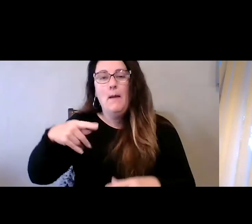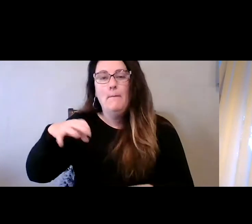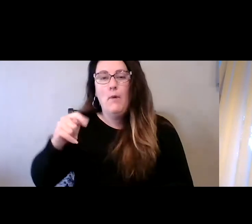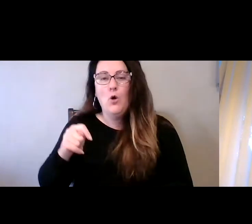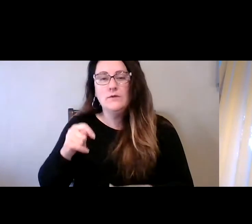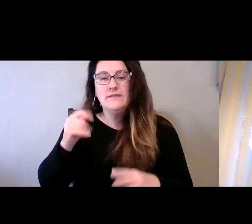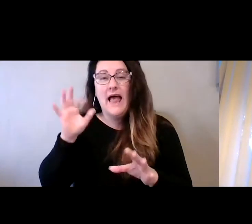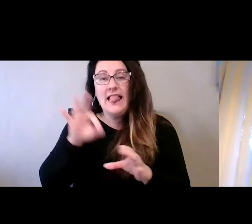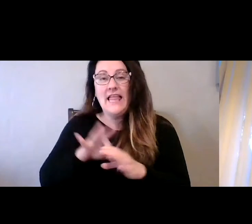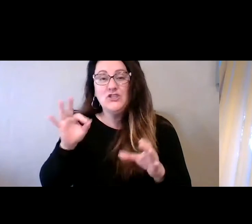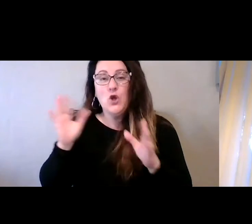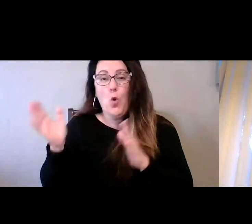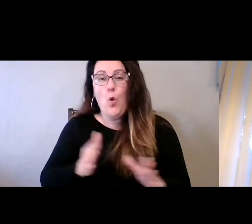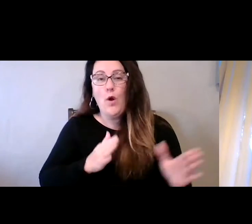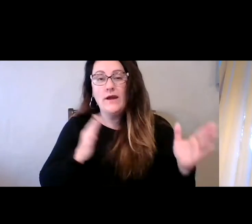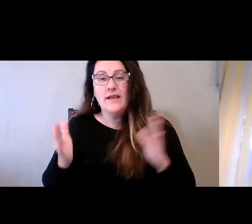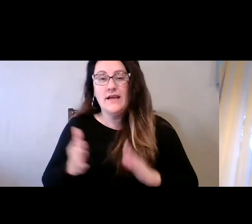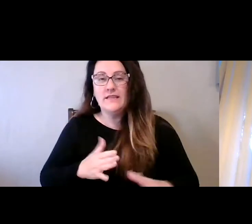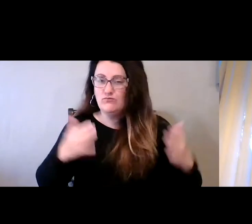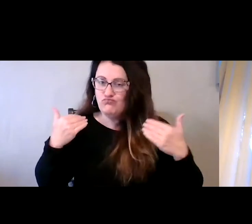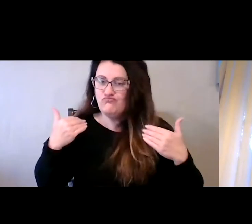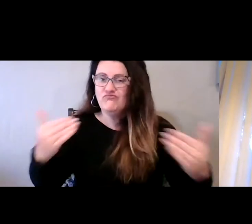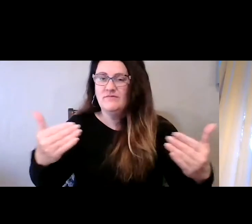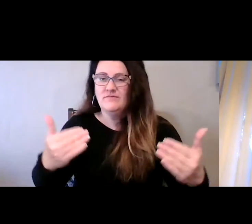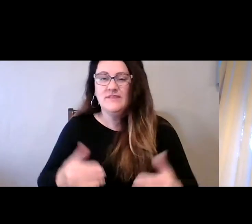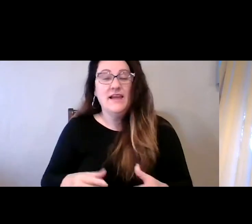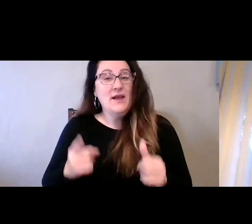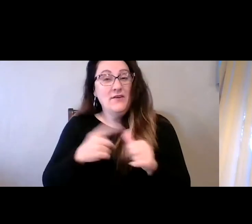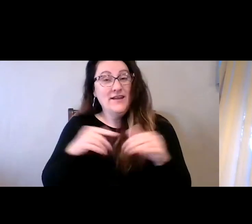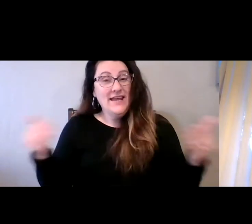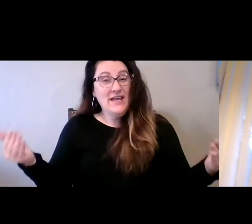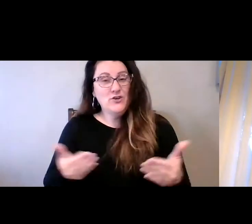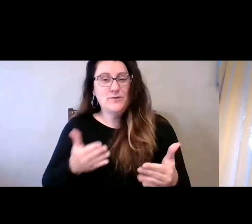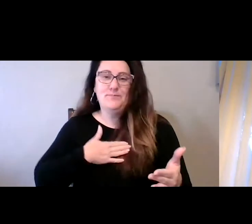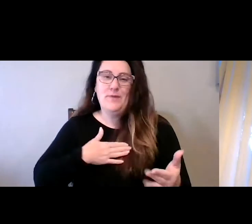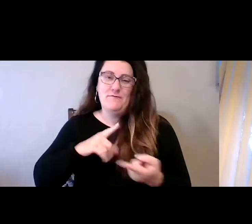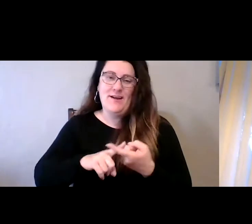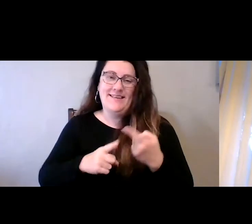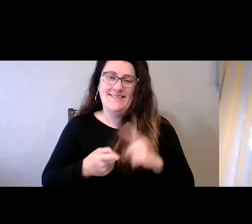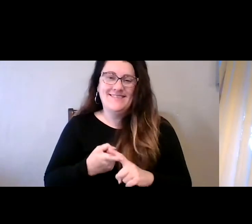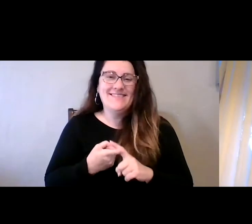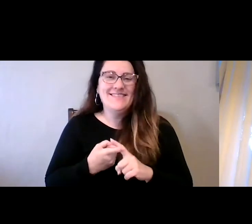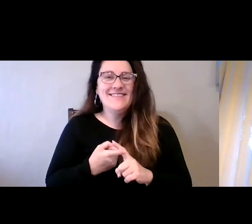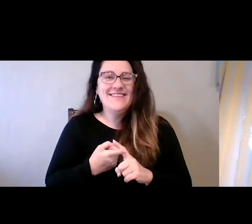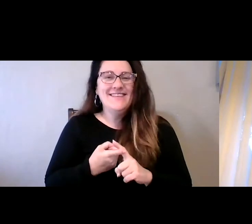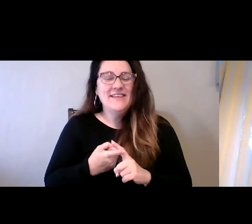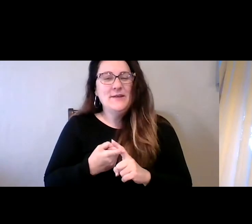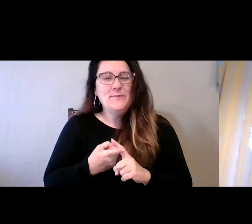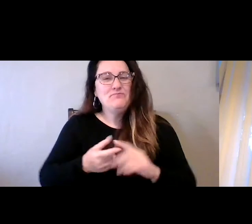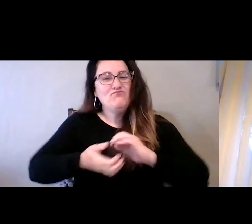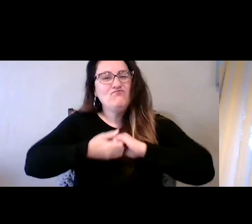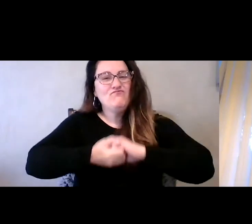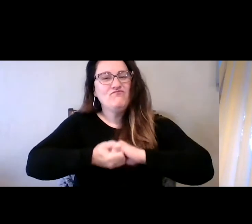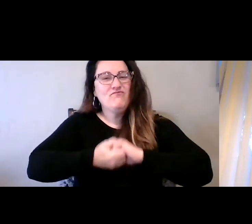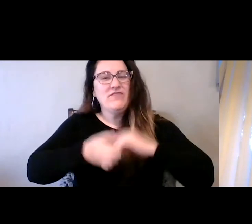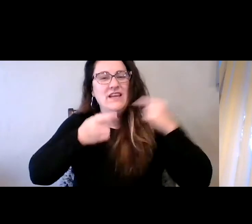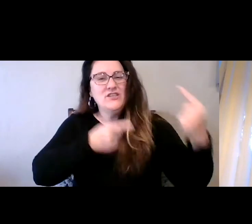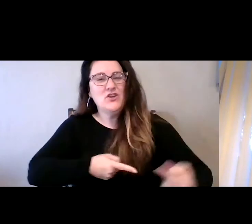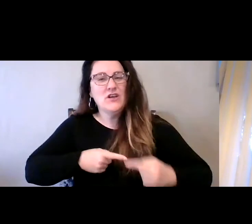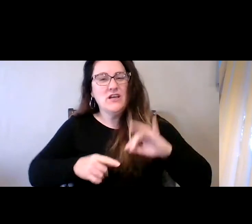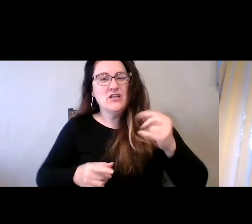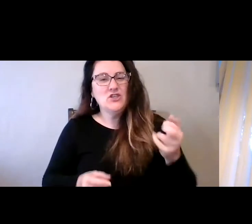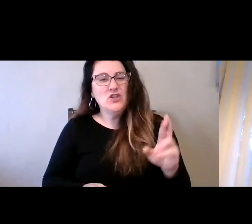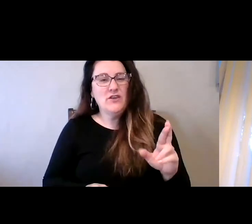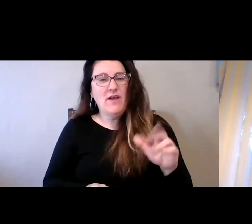organizing. We're going to jump right into it. And first, I want to introduce a friend and a comrade in the struggle, Jennifer